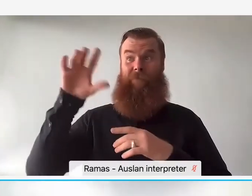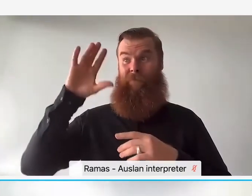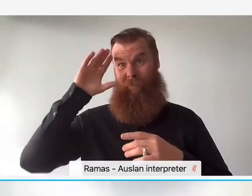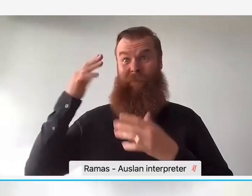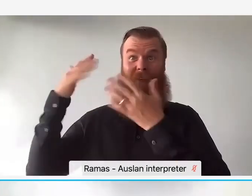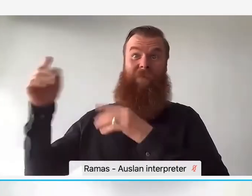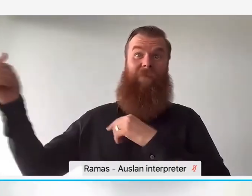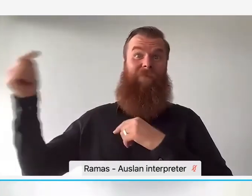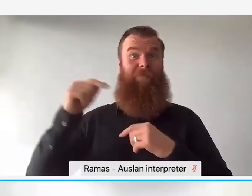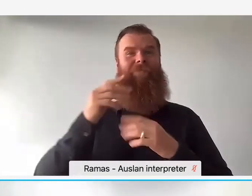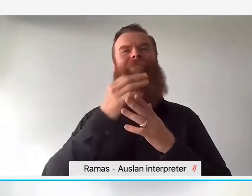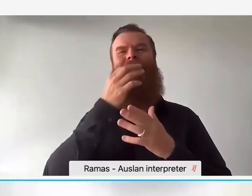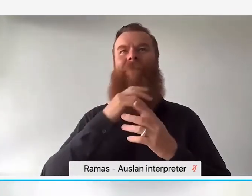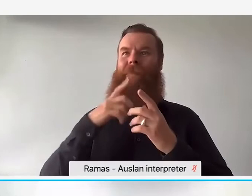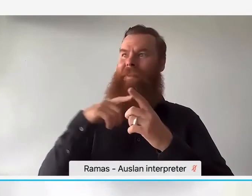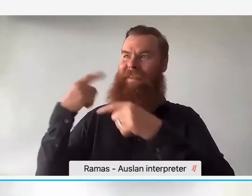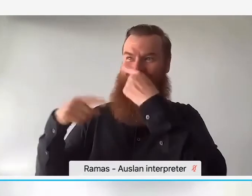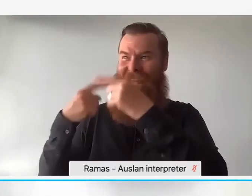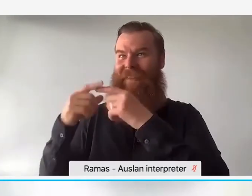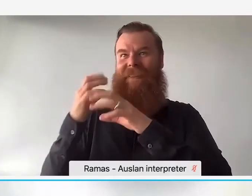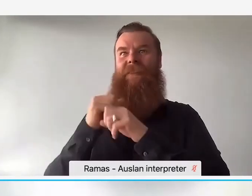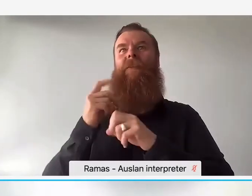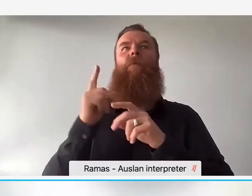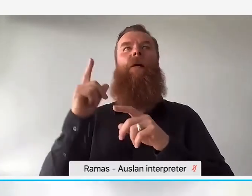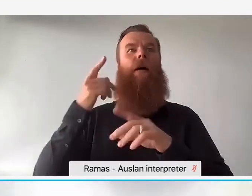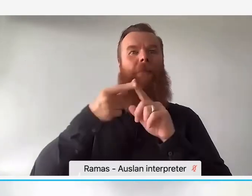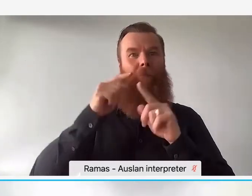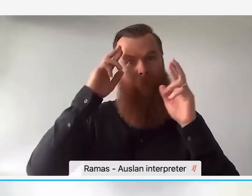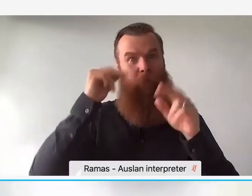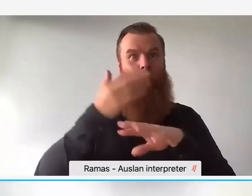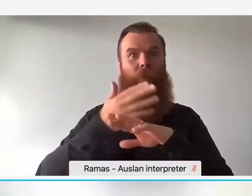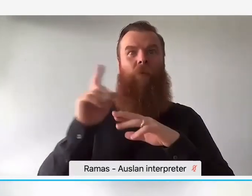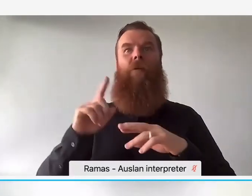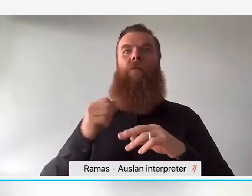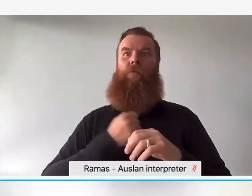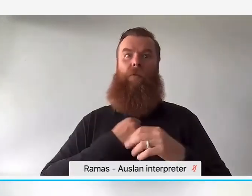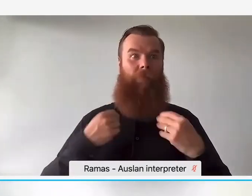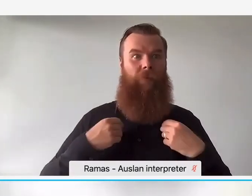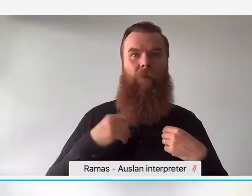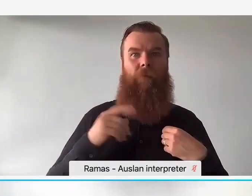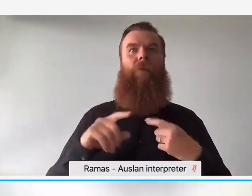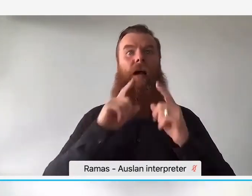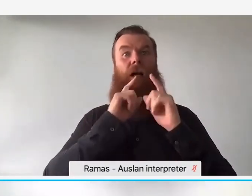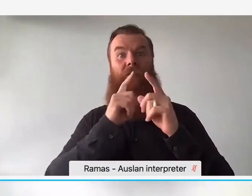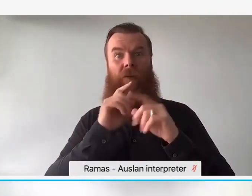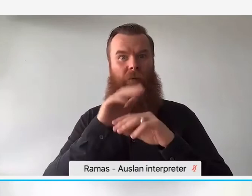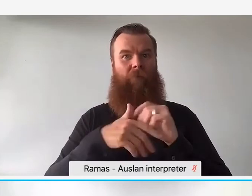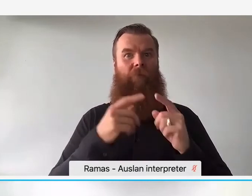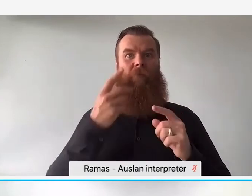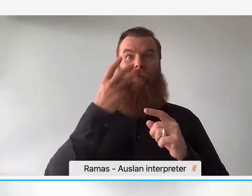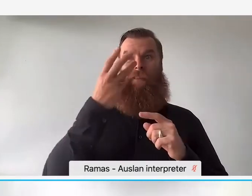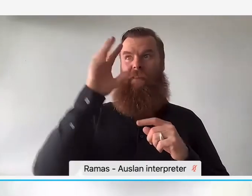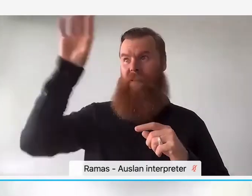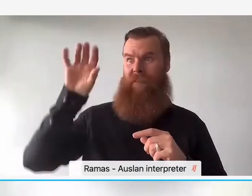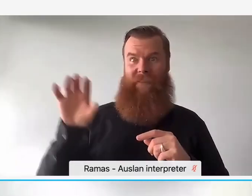to expect to work, what it was like to work for Bolton Clark, information about the 3 locations, such as social